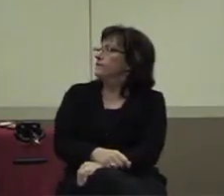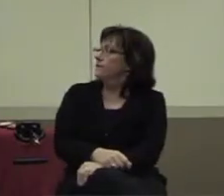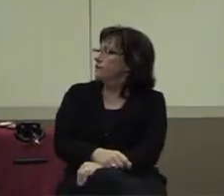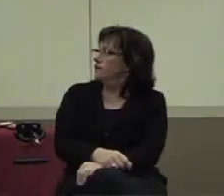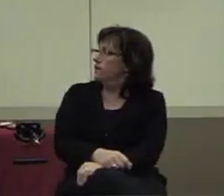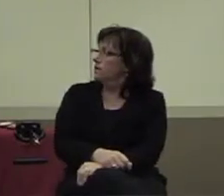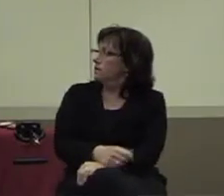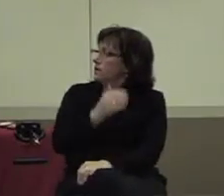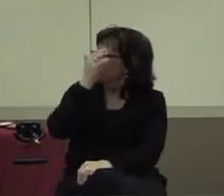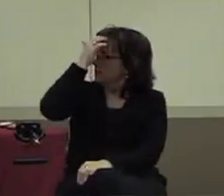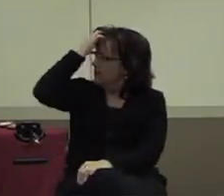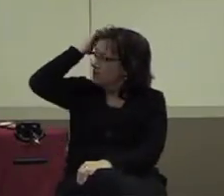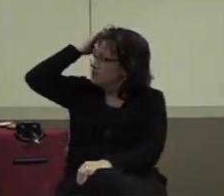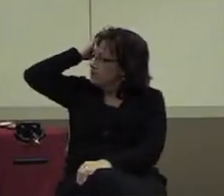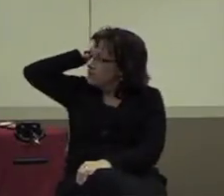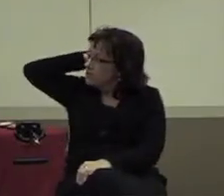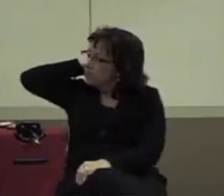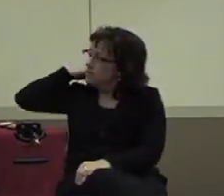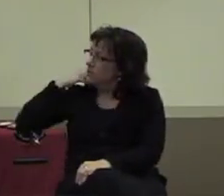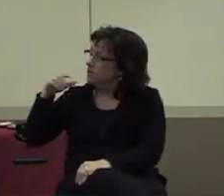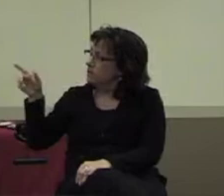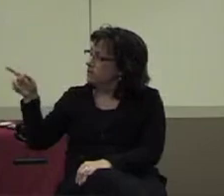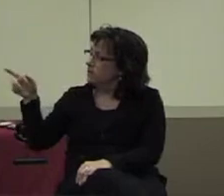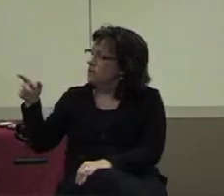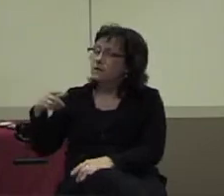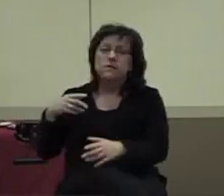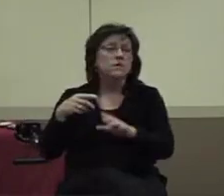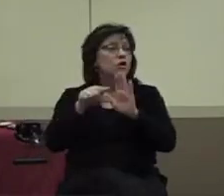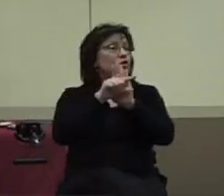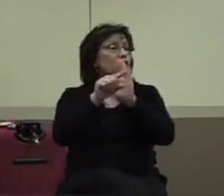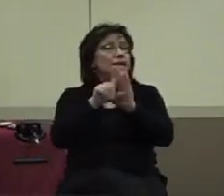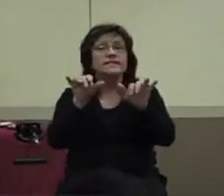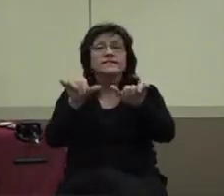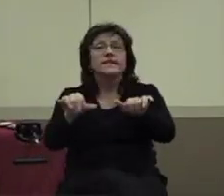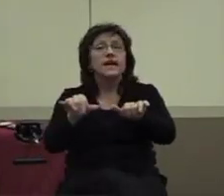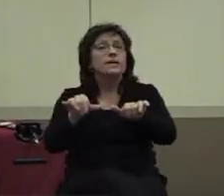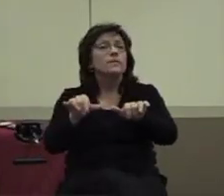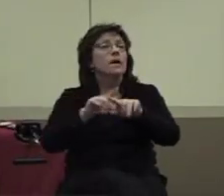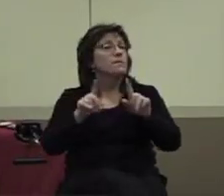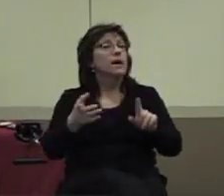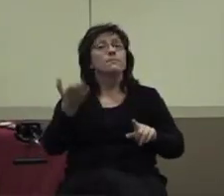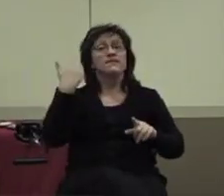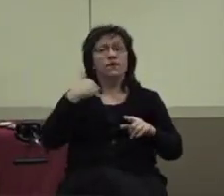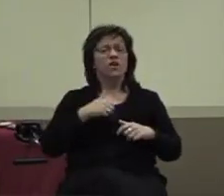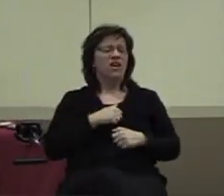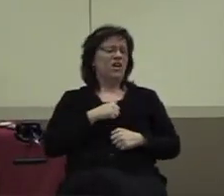Although his grades haven't changed, he went from being a reluctant reader to being a reading machine.